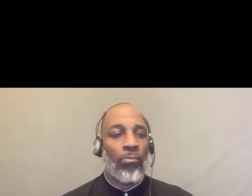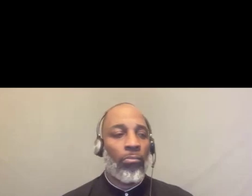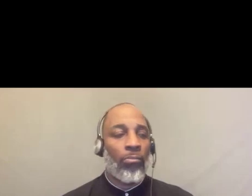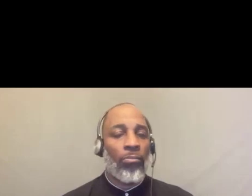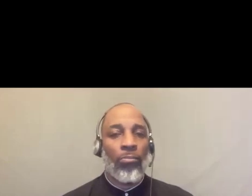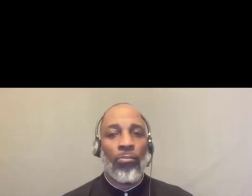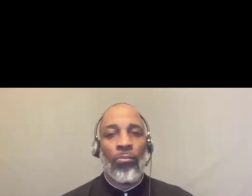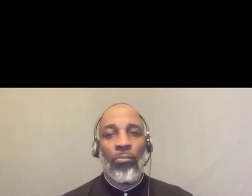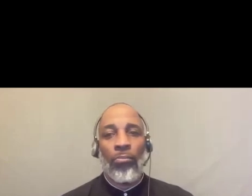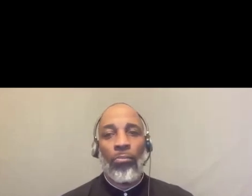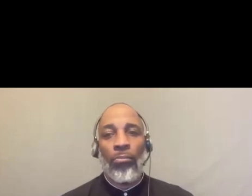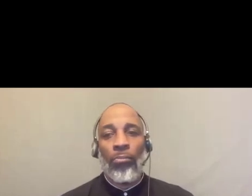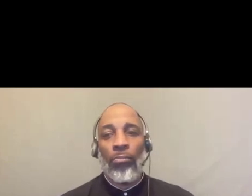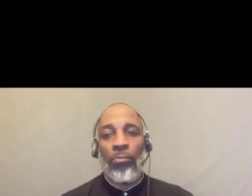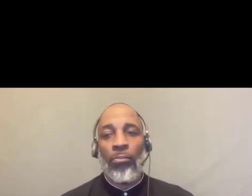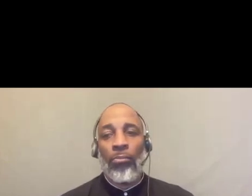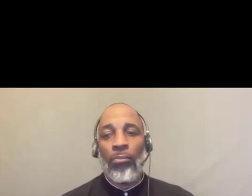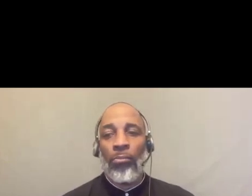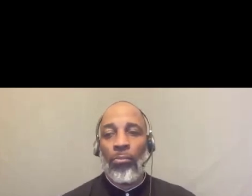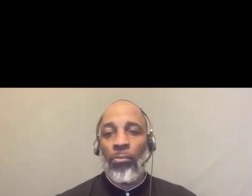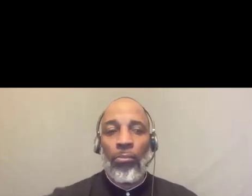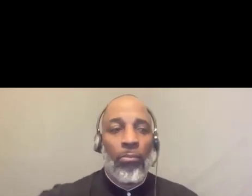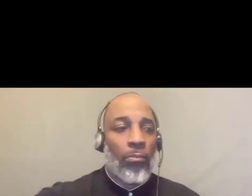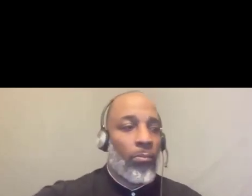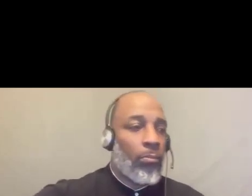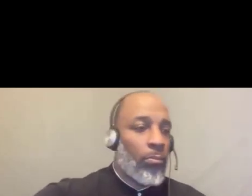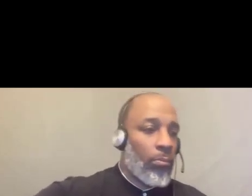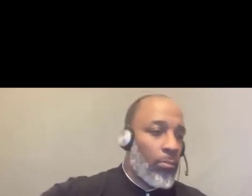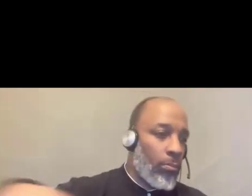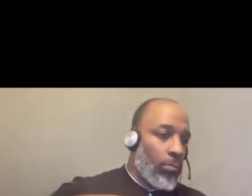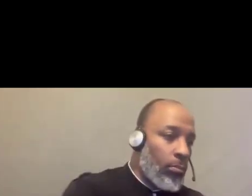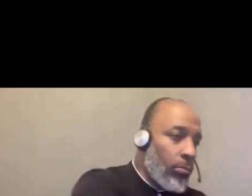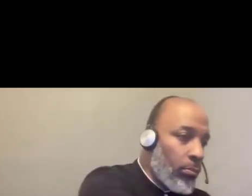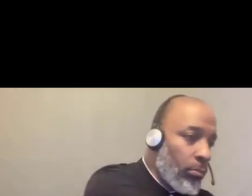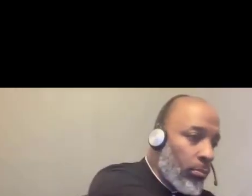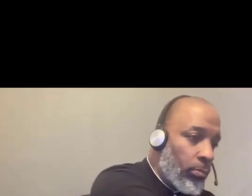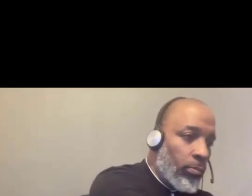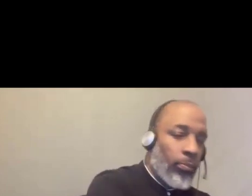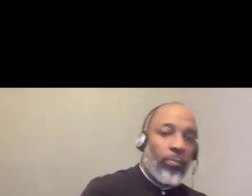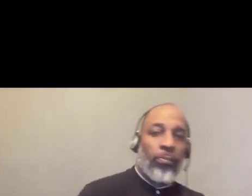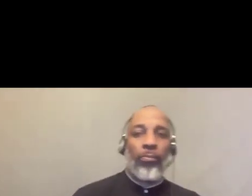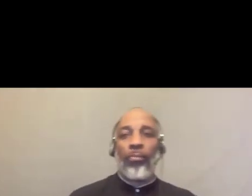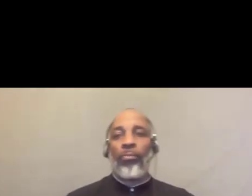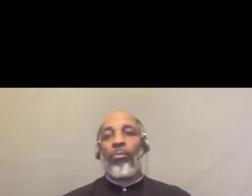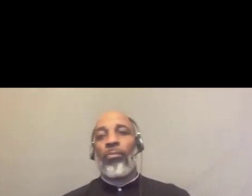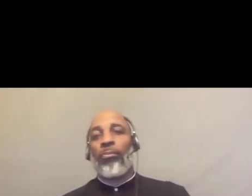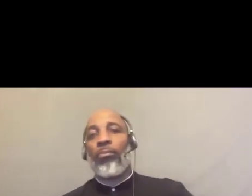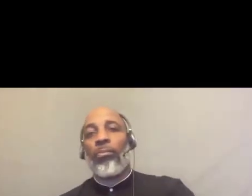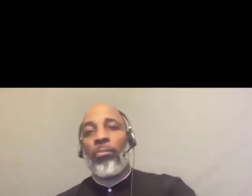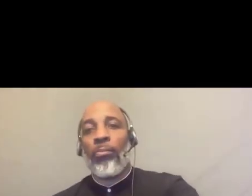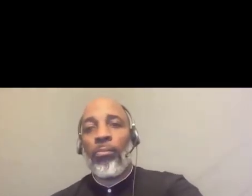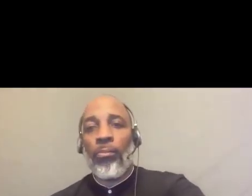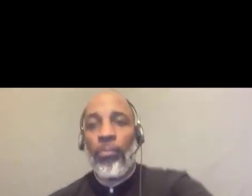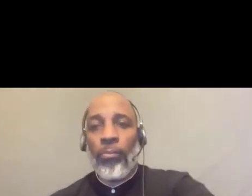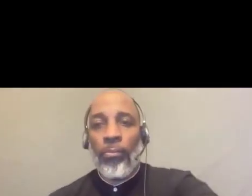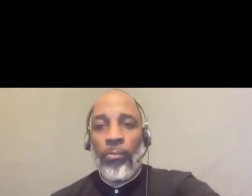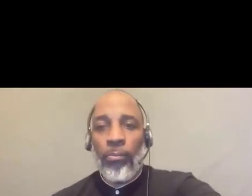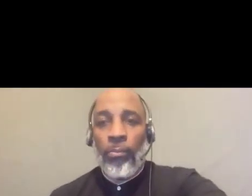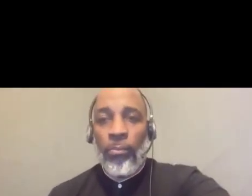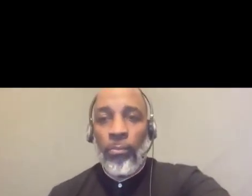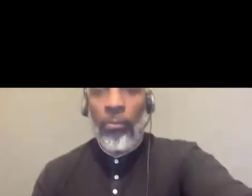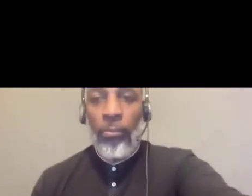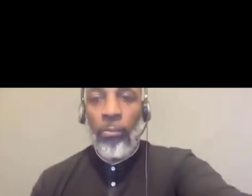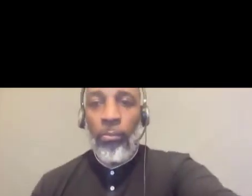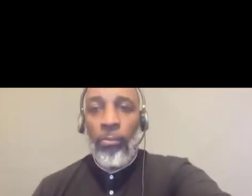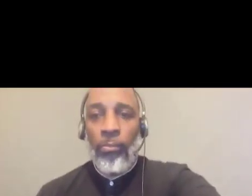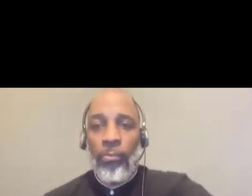weren't applying for a childcare related position and the employer was asking that, there could be some factual scenarios where it might be impermissible,